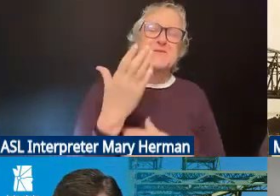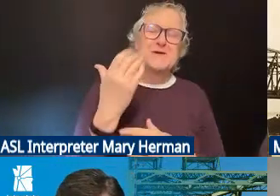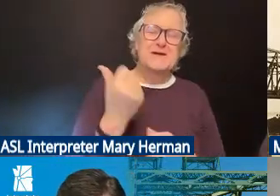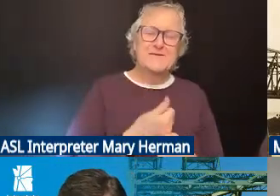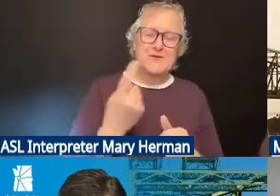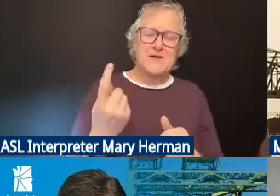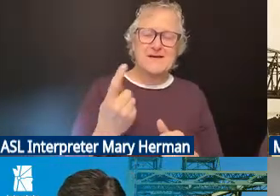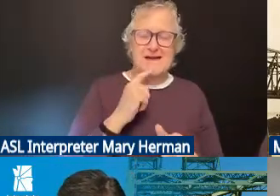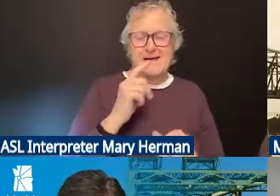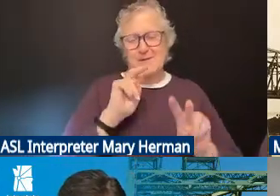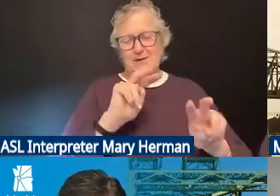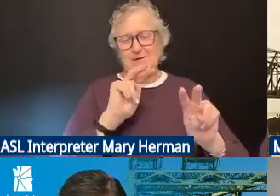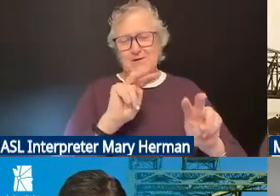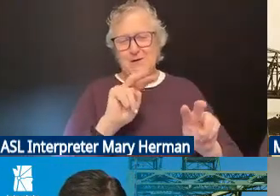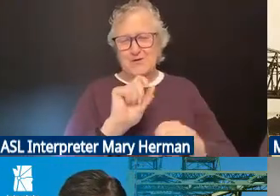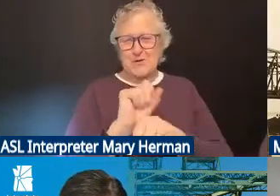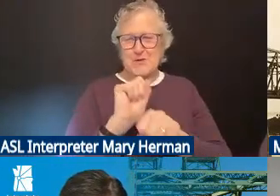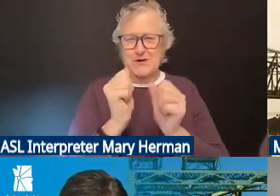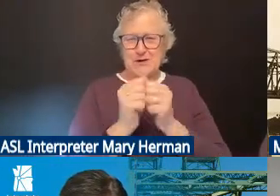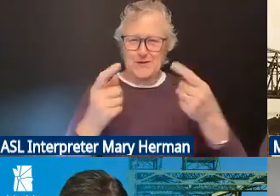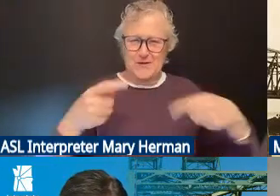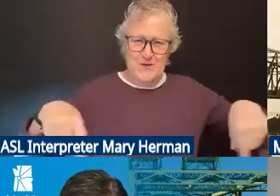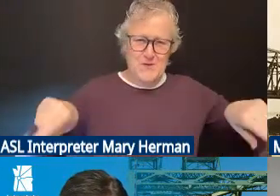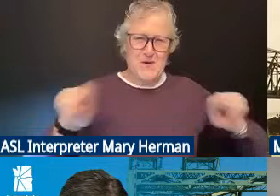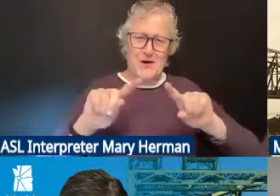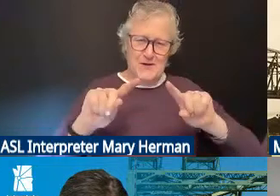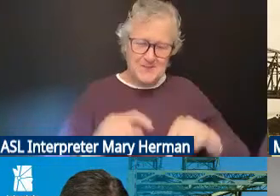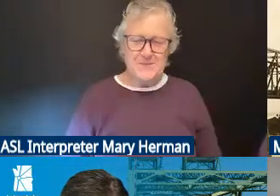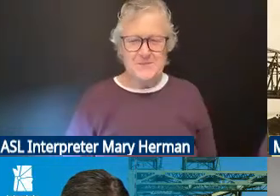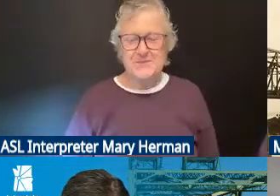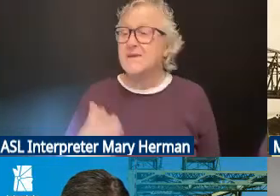Thank you, JC. Next, we'll have Dale Robbins.